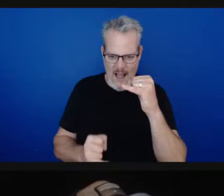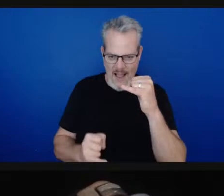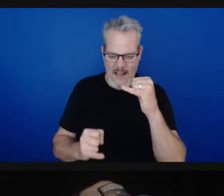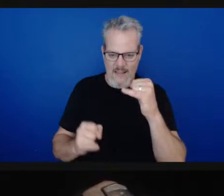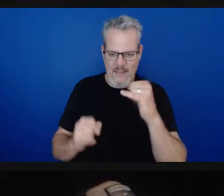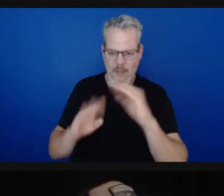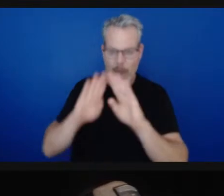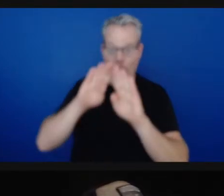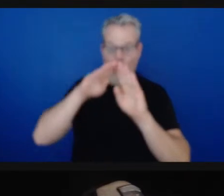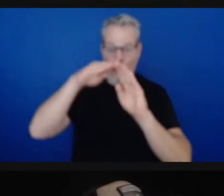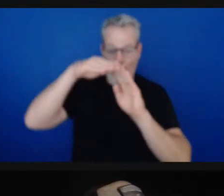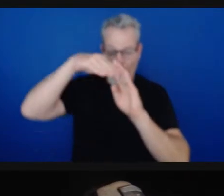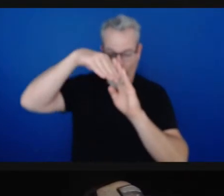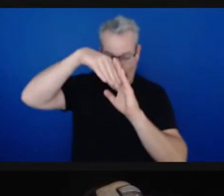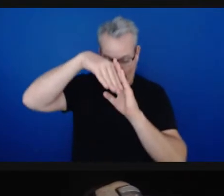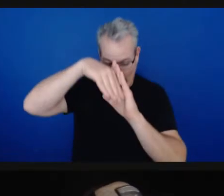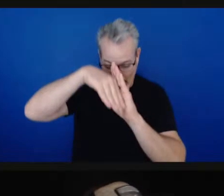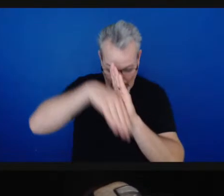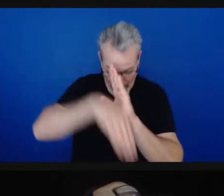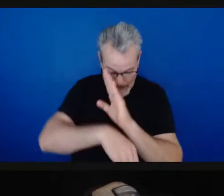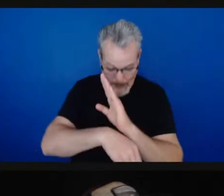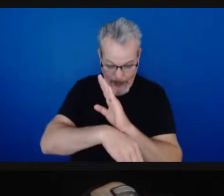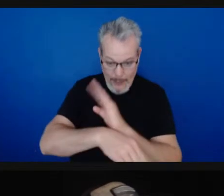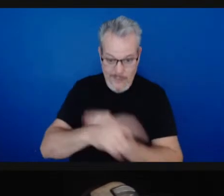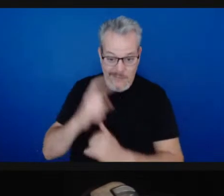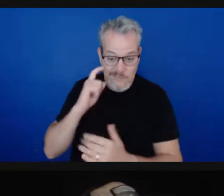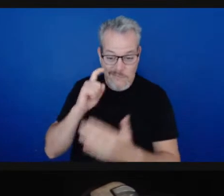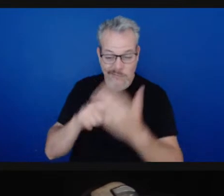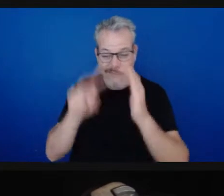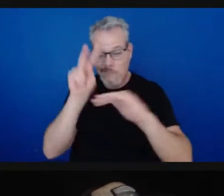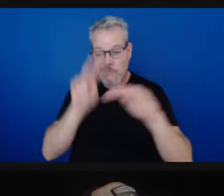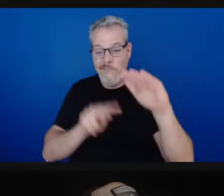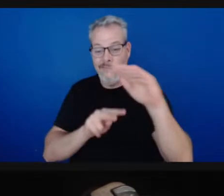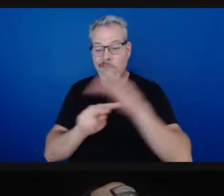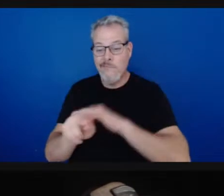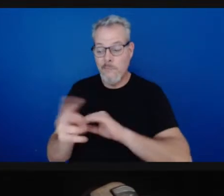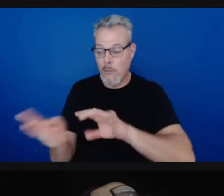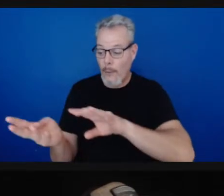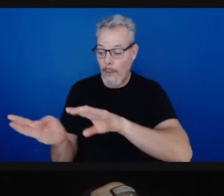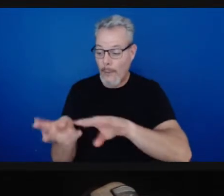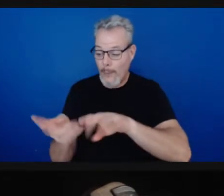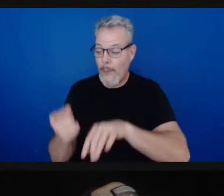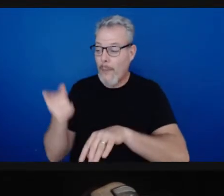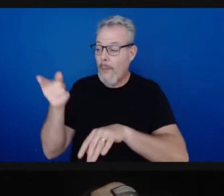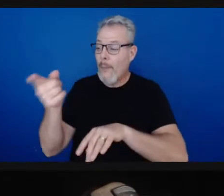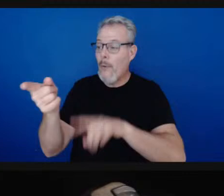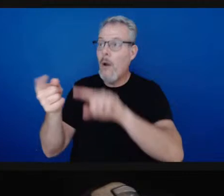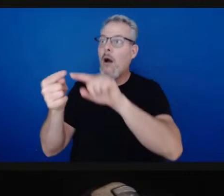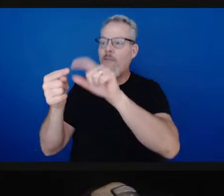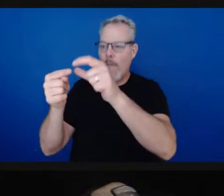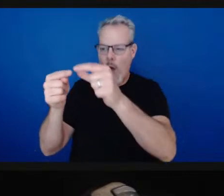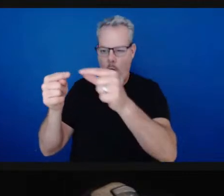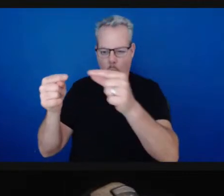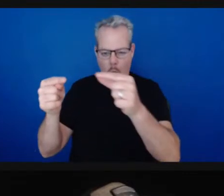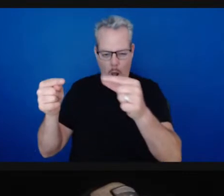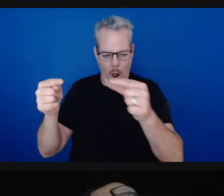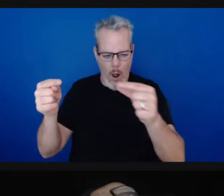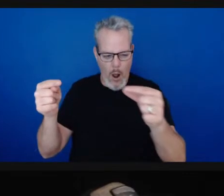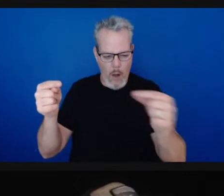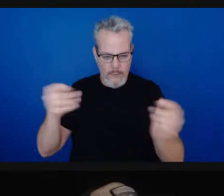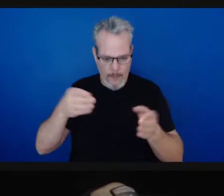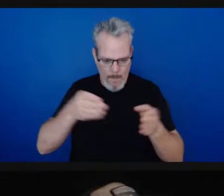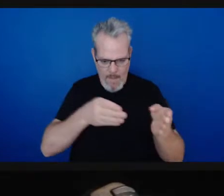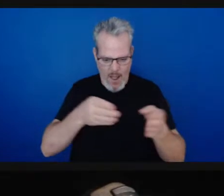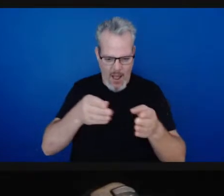in the maps, where you can project, okay, the flow is right over here. If it follows this path, it should follow this line of steepest